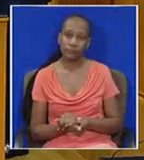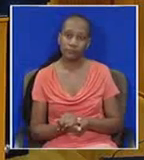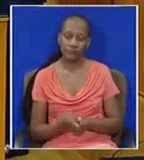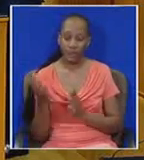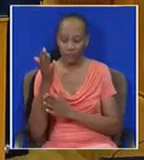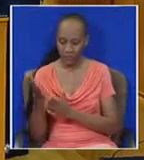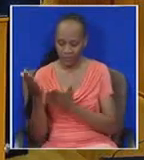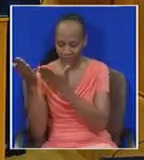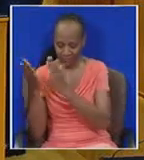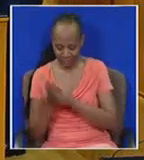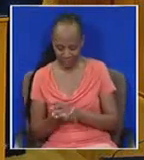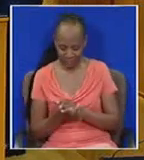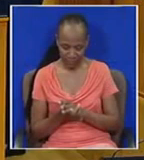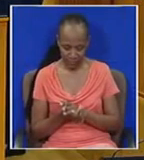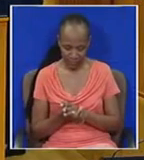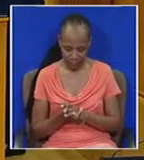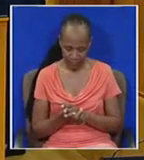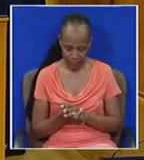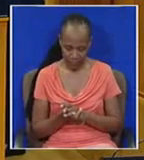Honorable Speaker,